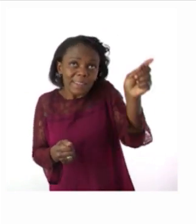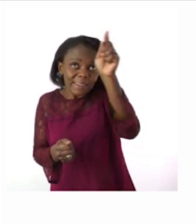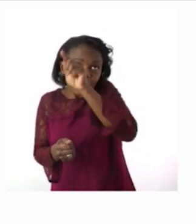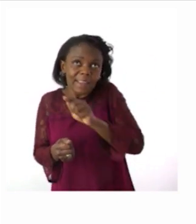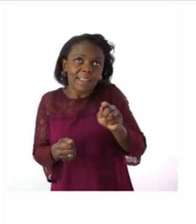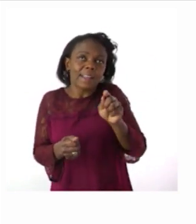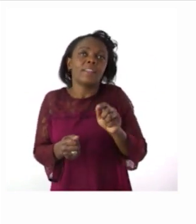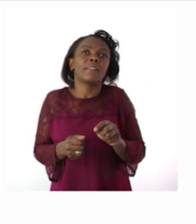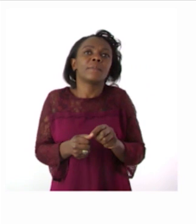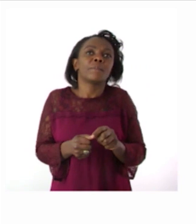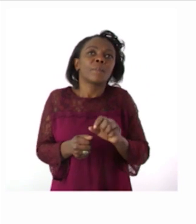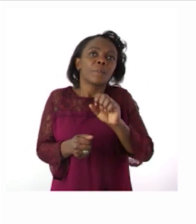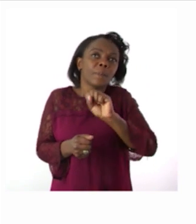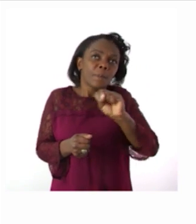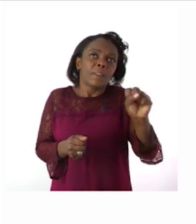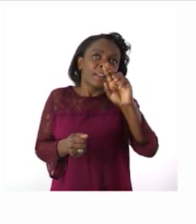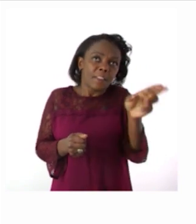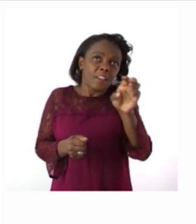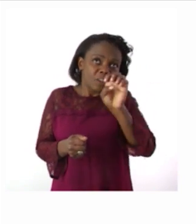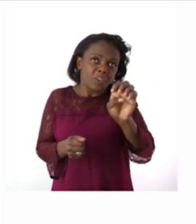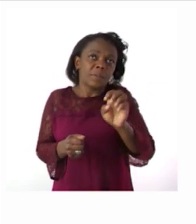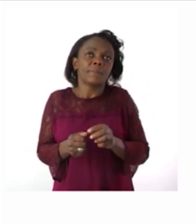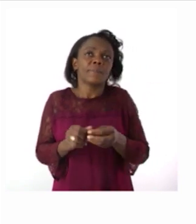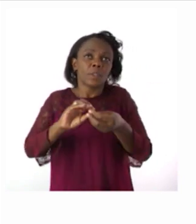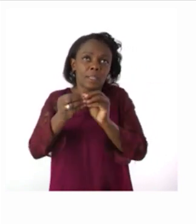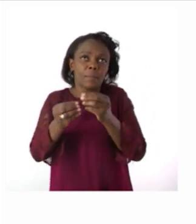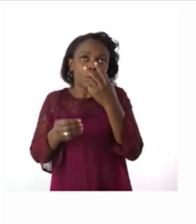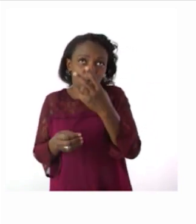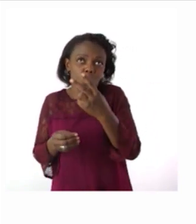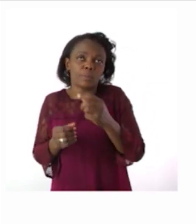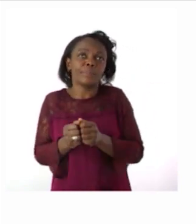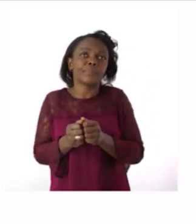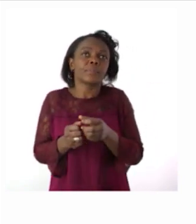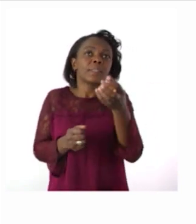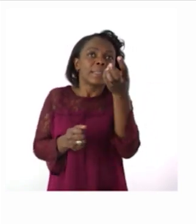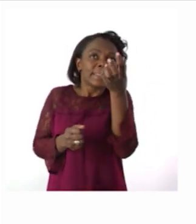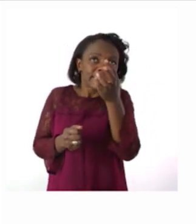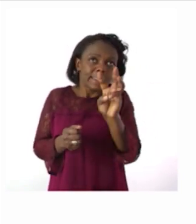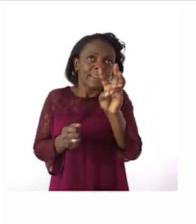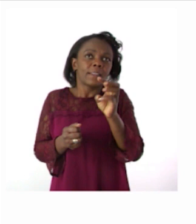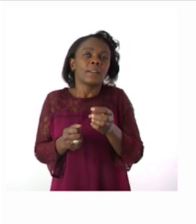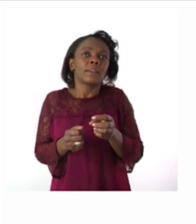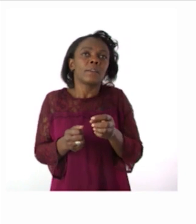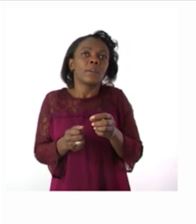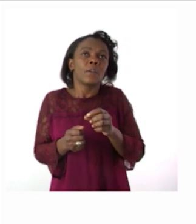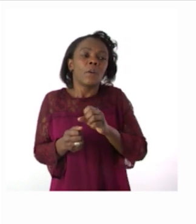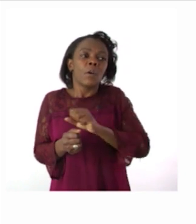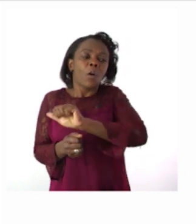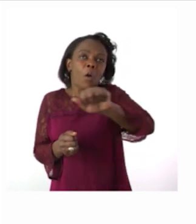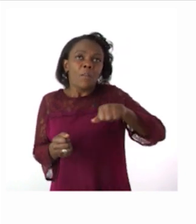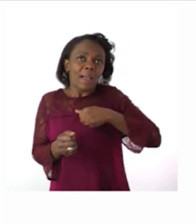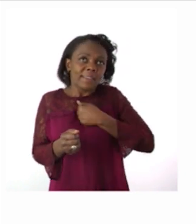number 2. 6 of us had to squeeze in the tiny car. 6